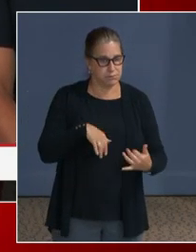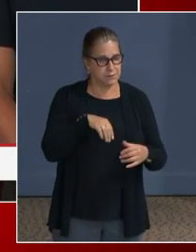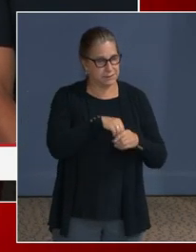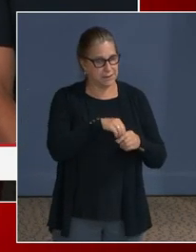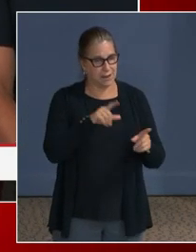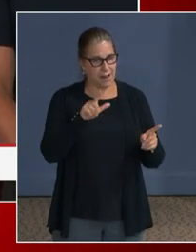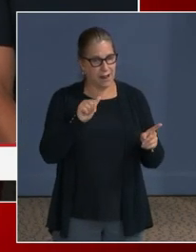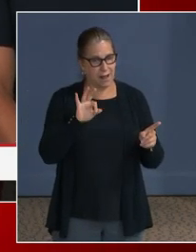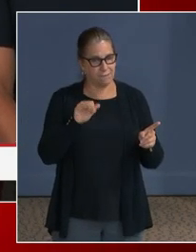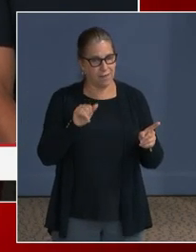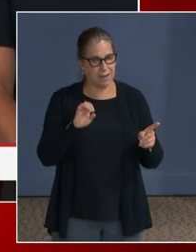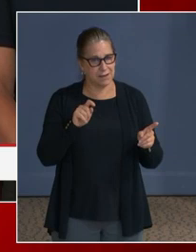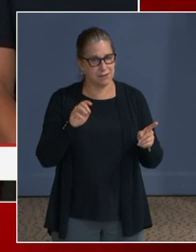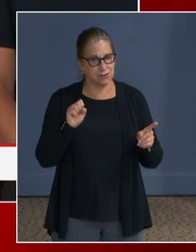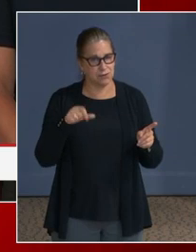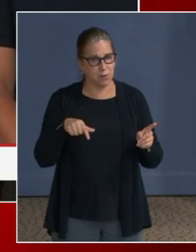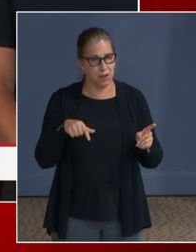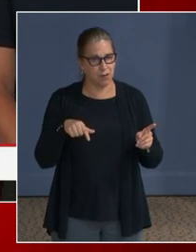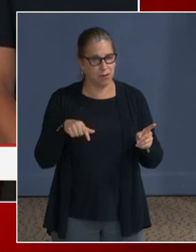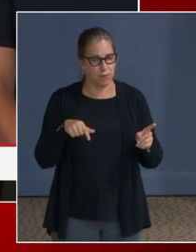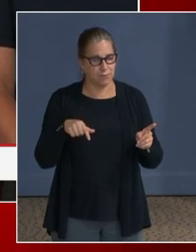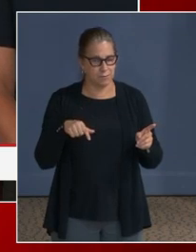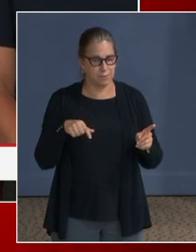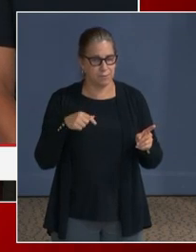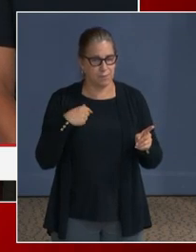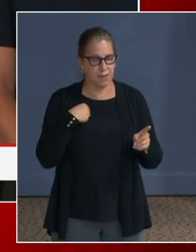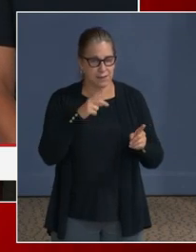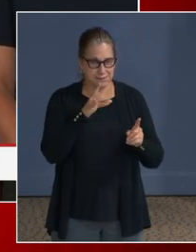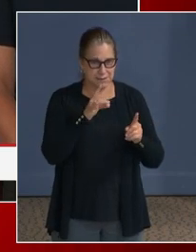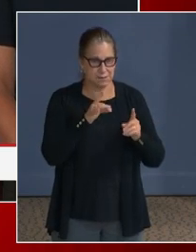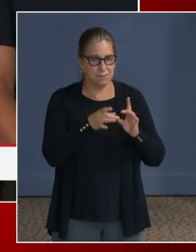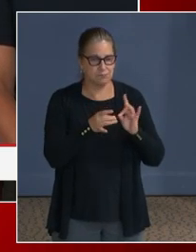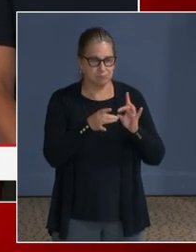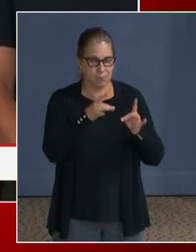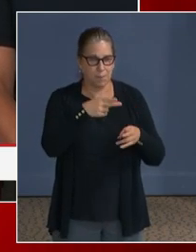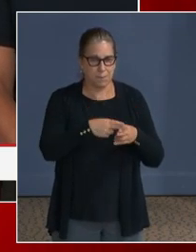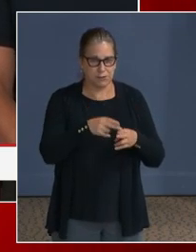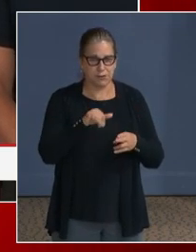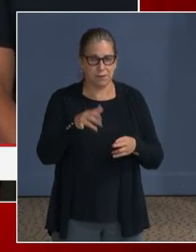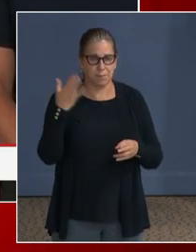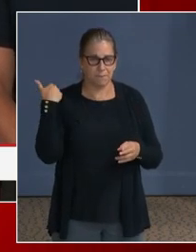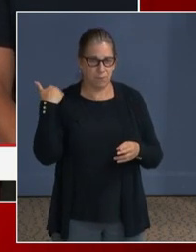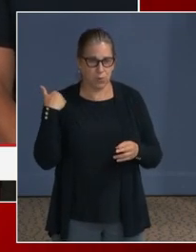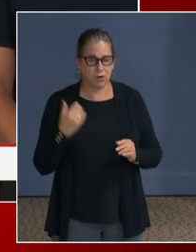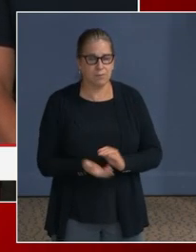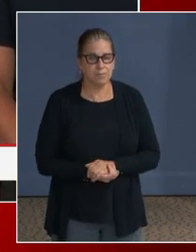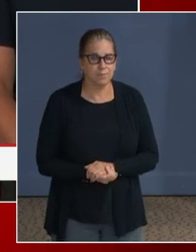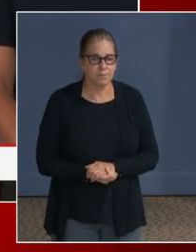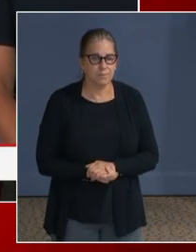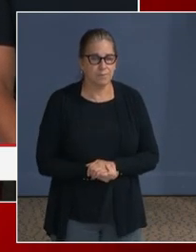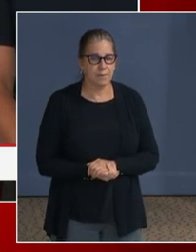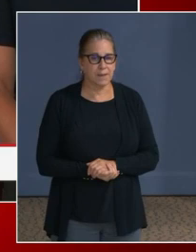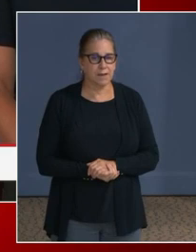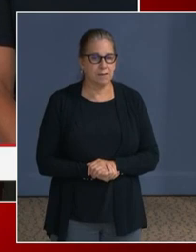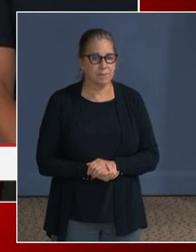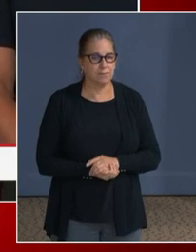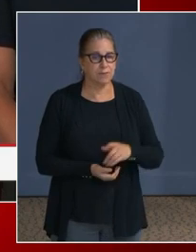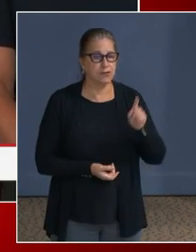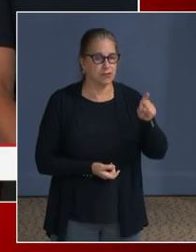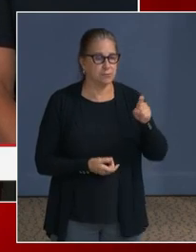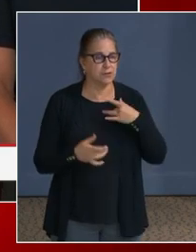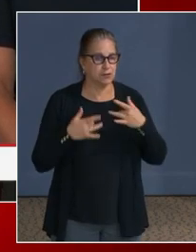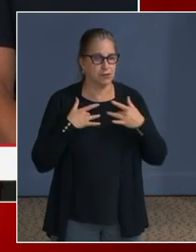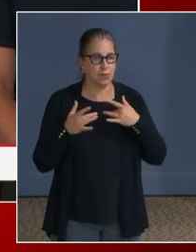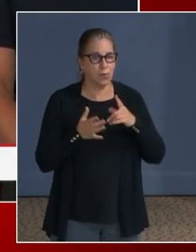I said then is that the whole nation should be concerned about what they saw in Washington, because it could